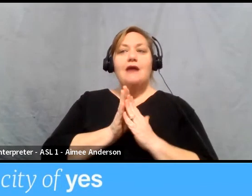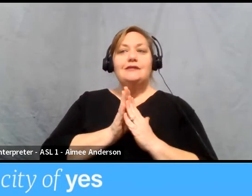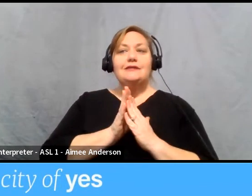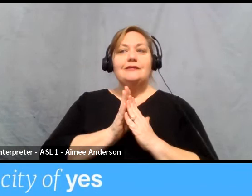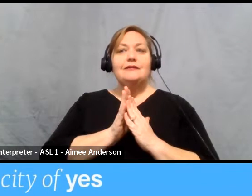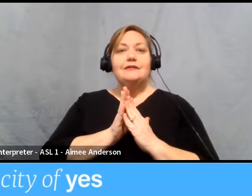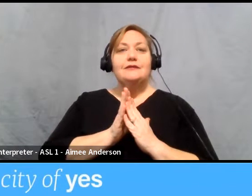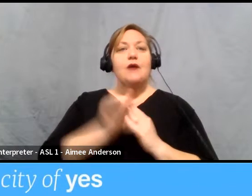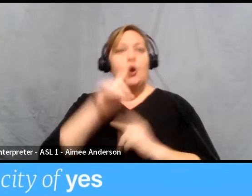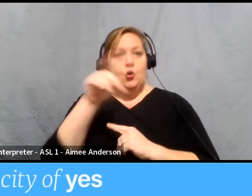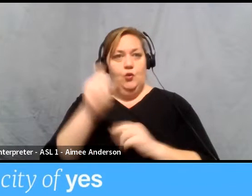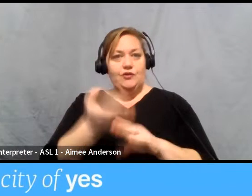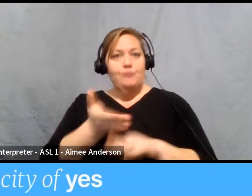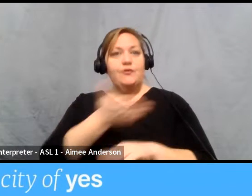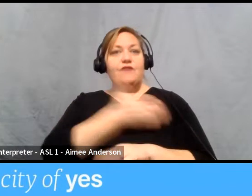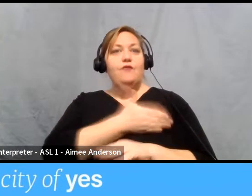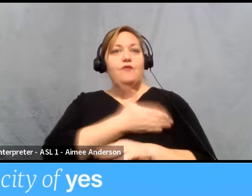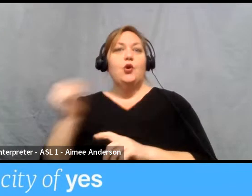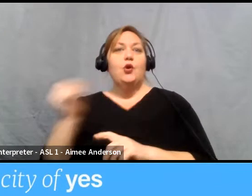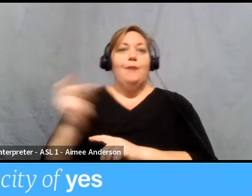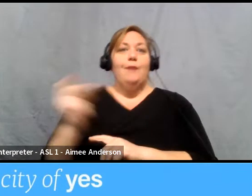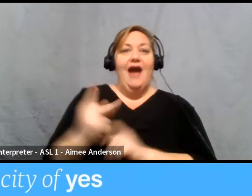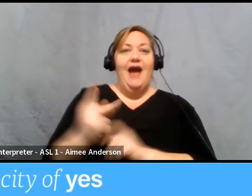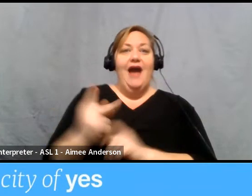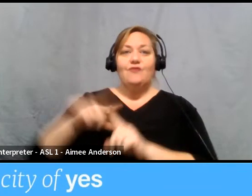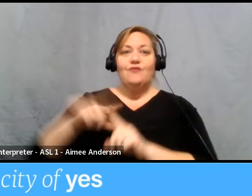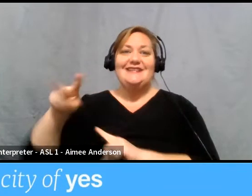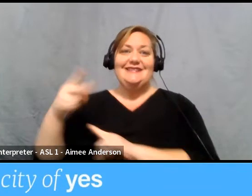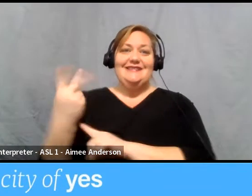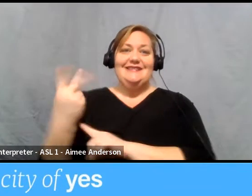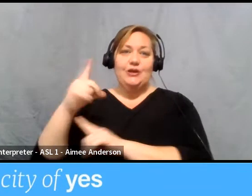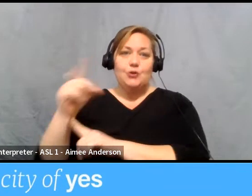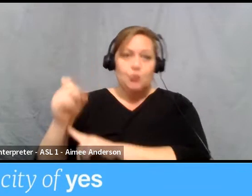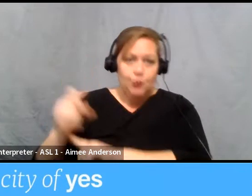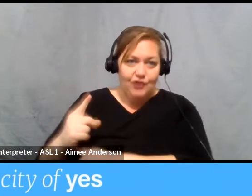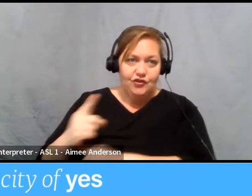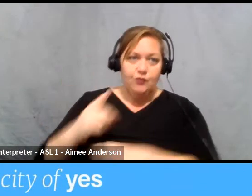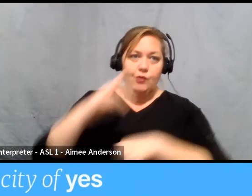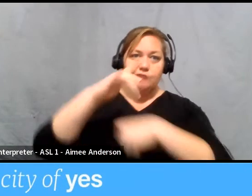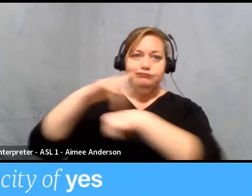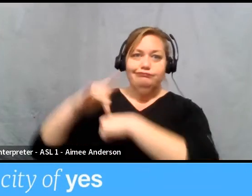question before returning to anyone for additional questions.